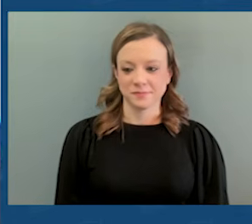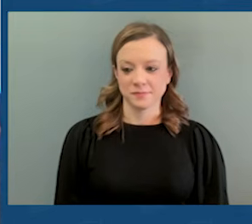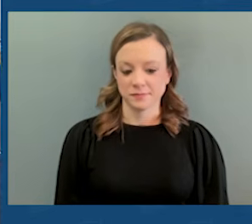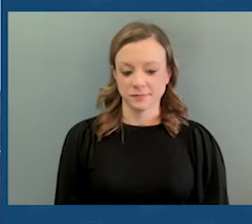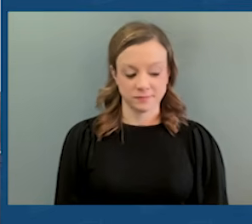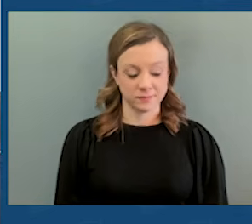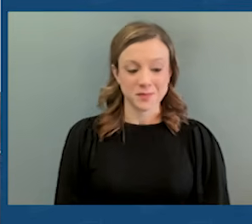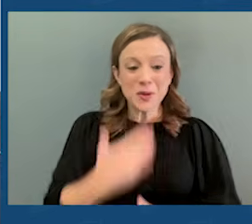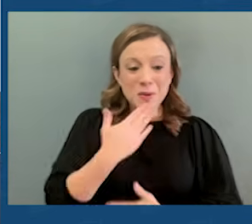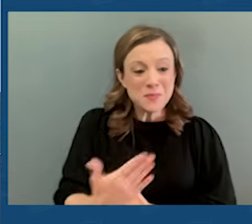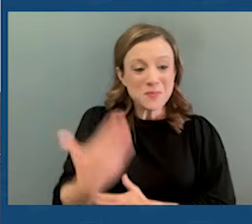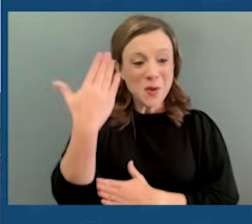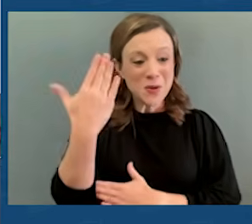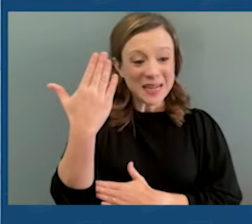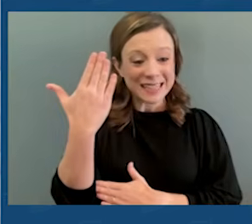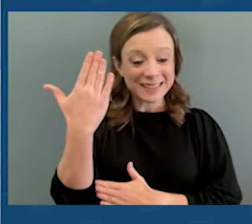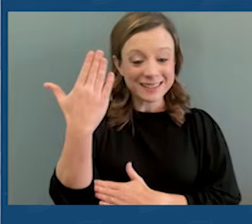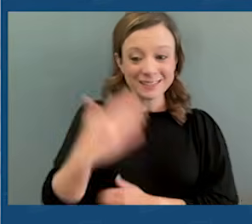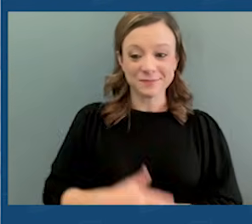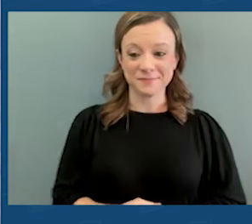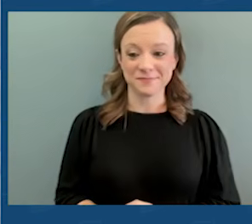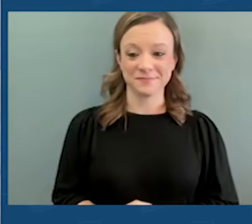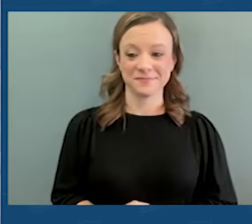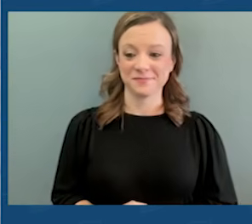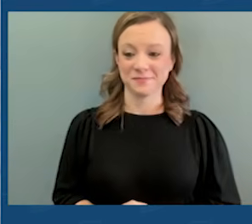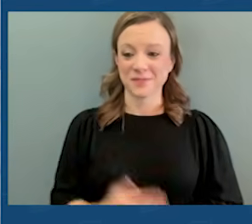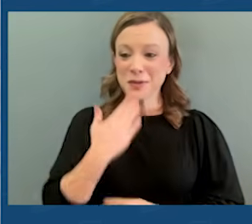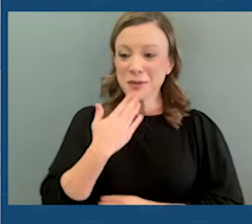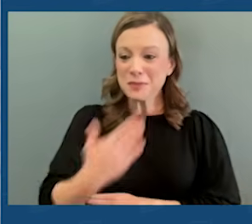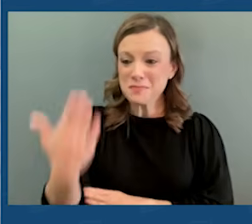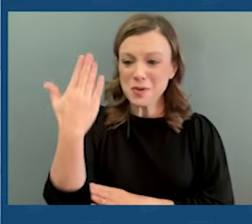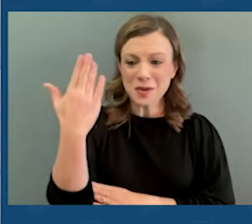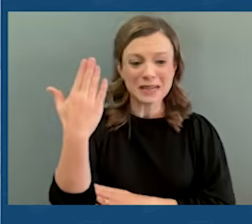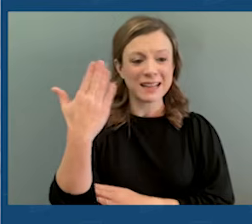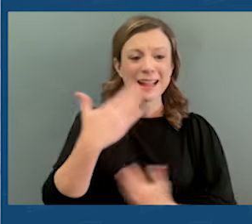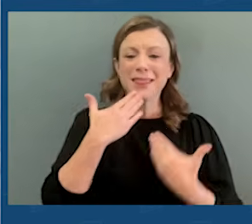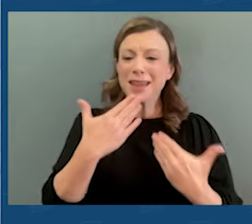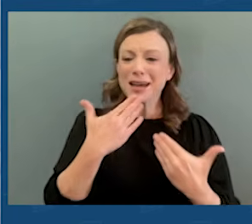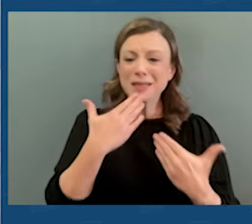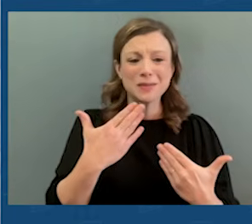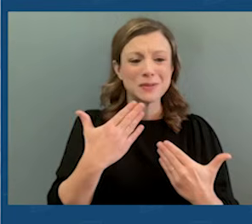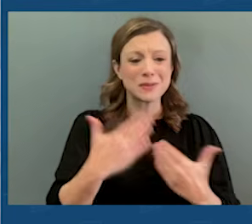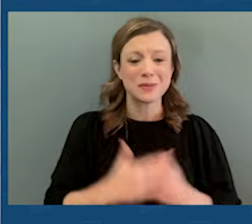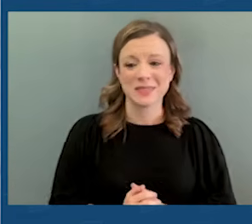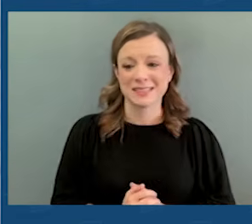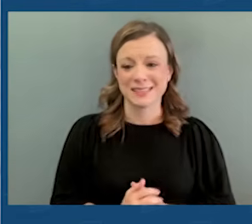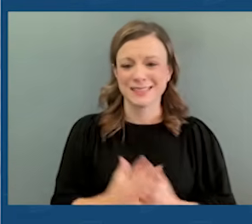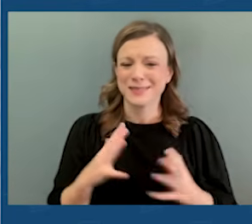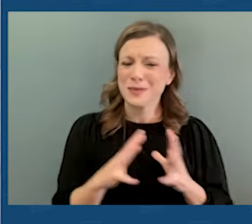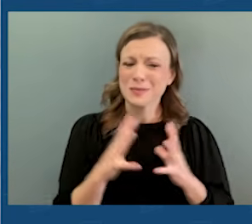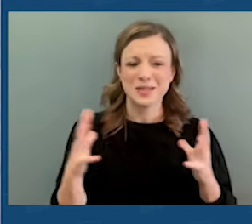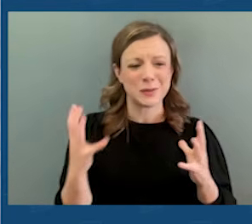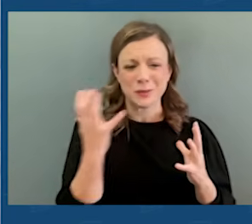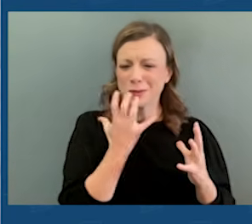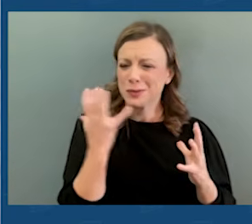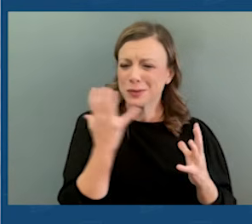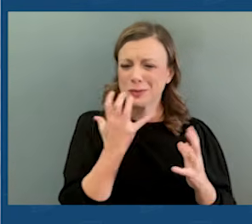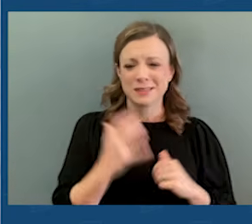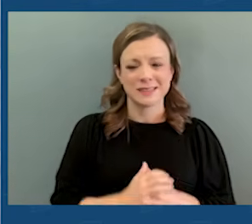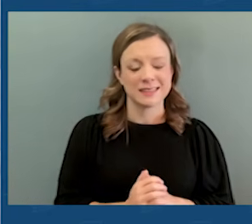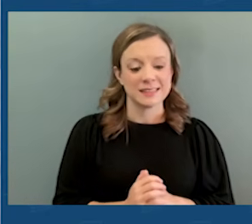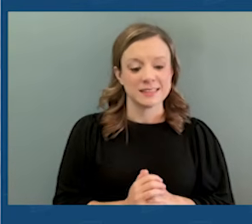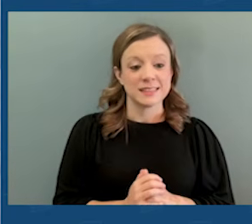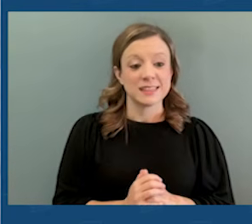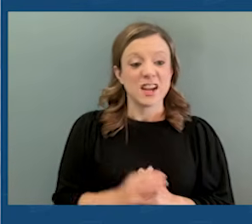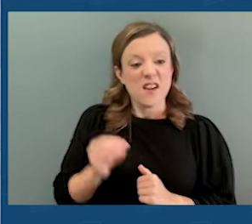Good morning. Good morning. Good morning. Thank you very much. In a few minutes, I'll